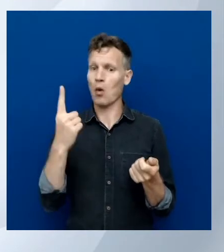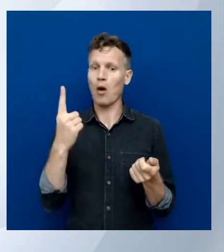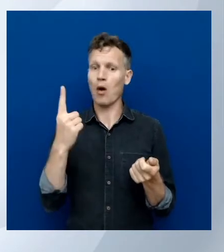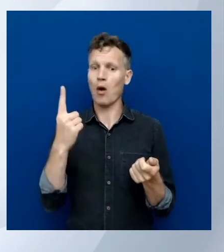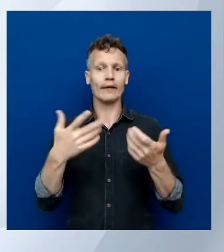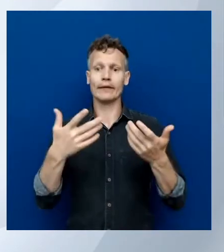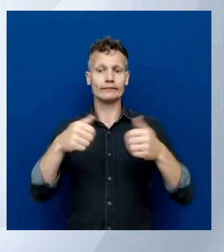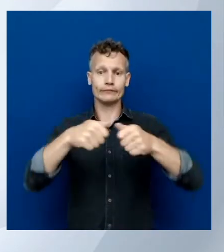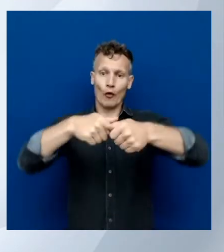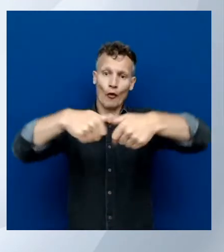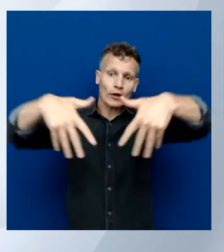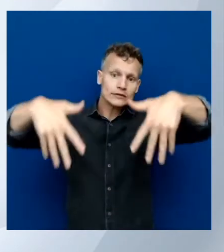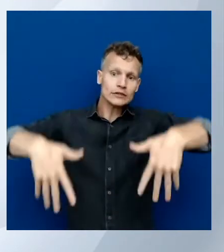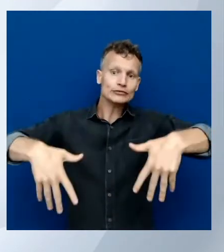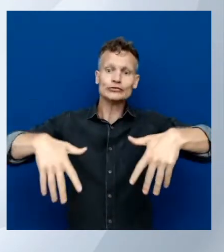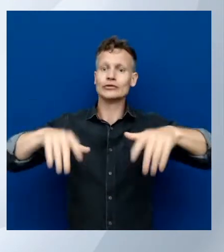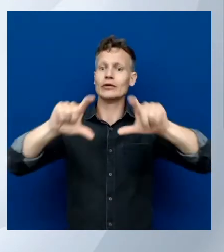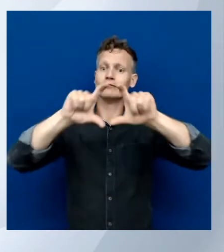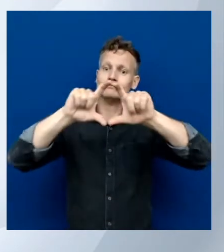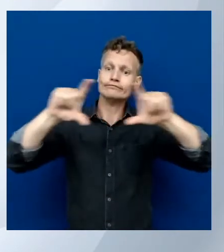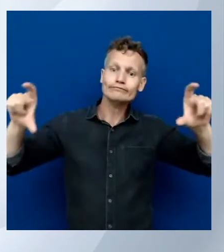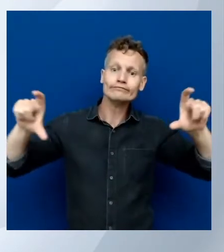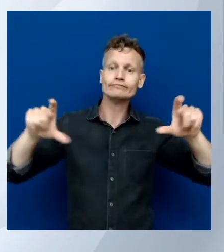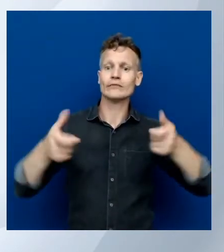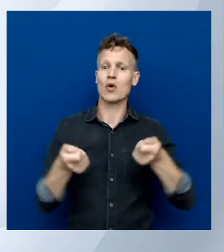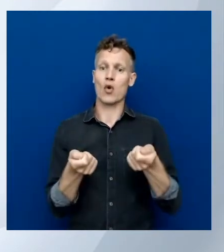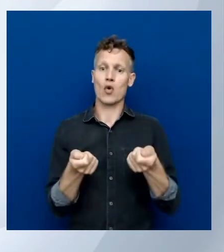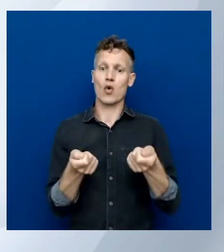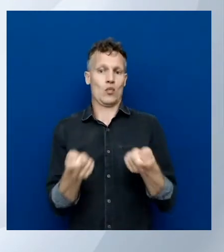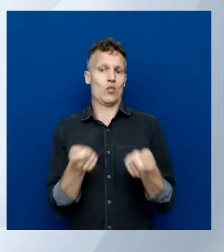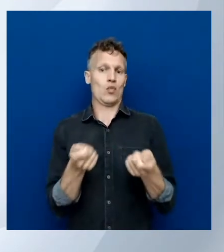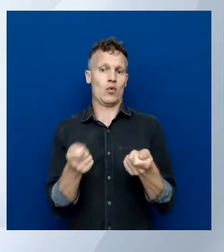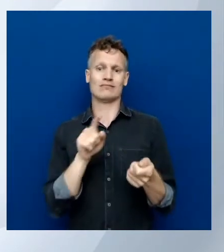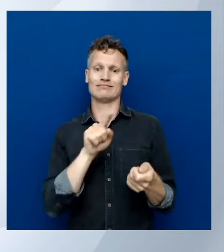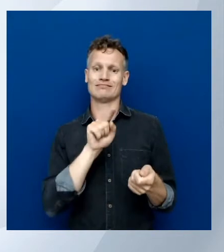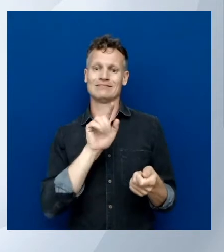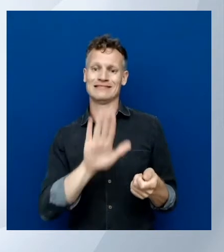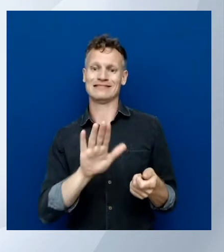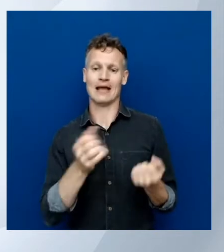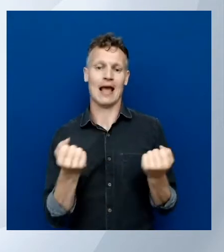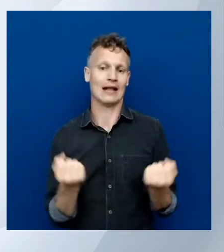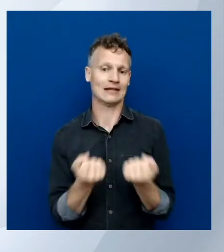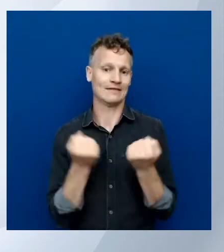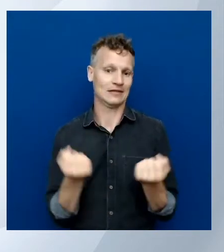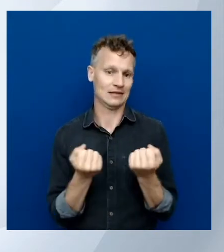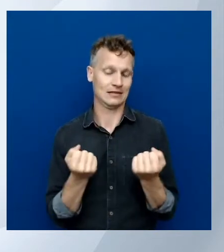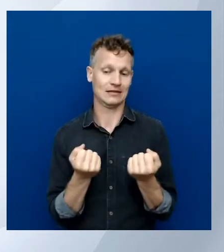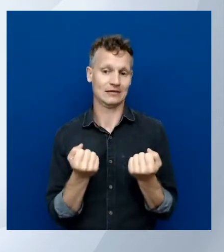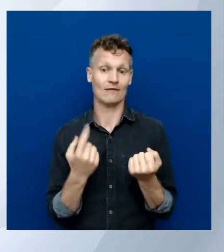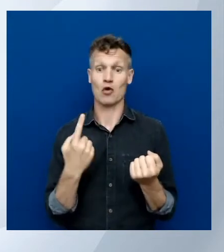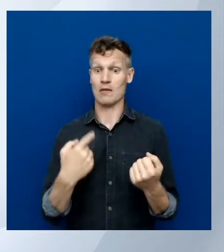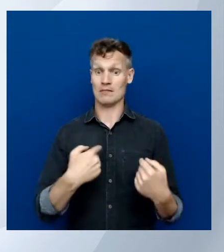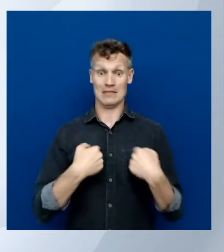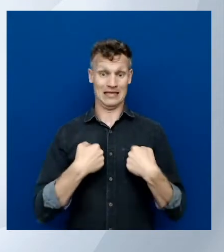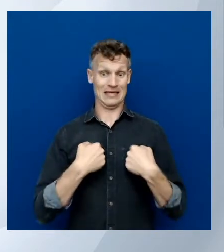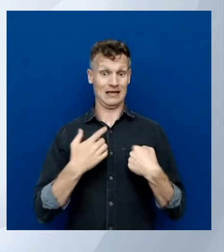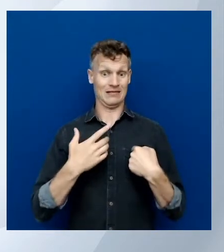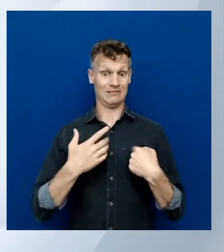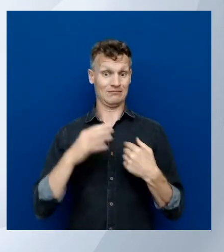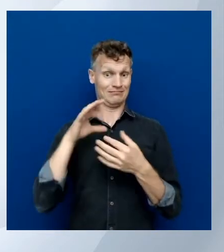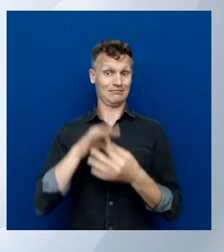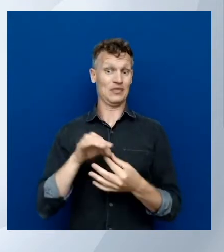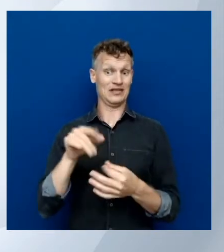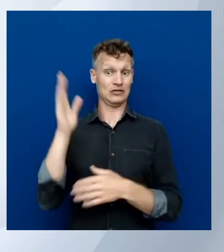It's a bit broader than that, but for me, and especially in this talk, it means that we want to control the activities